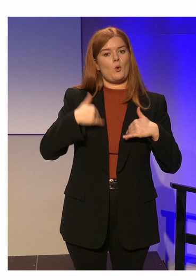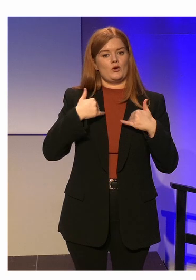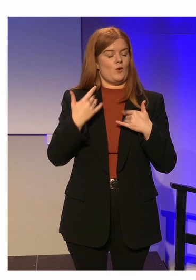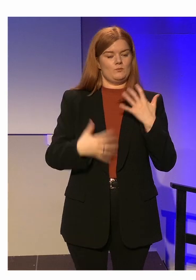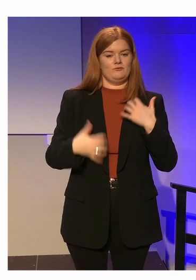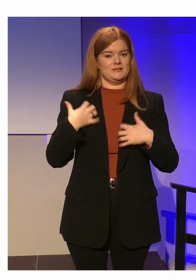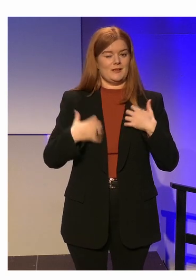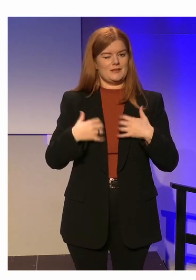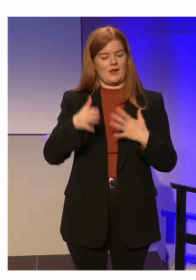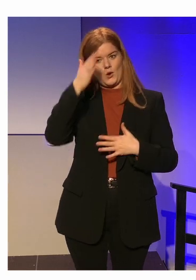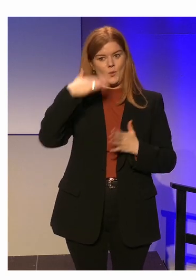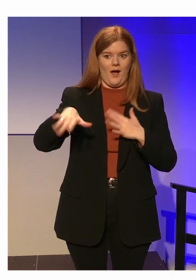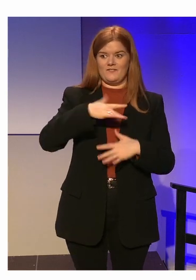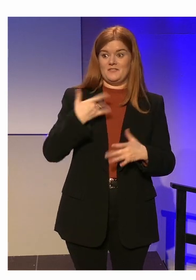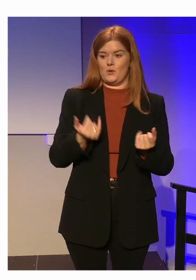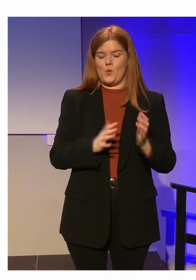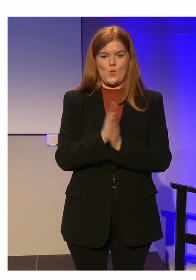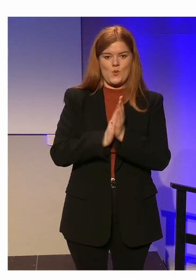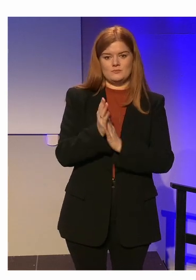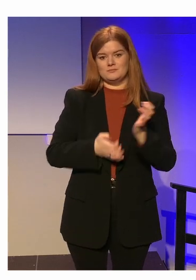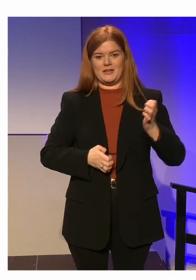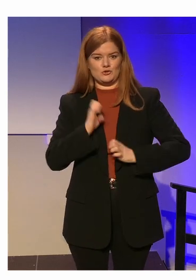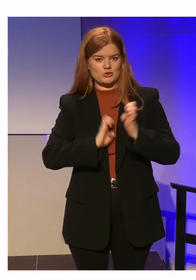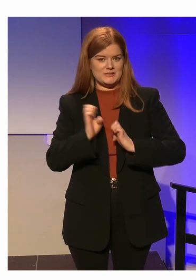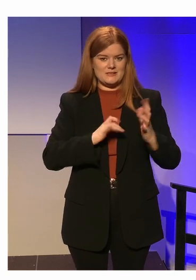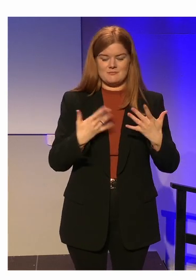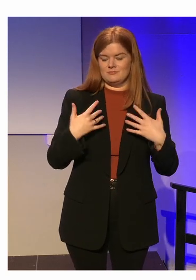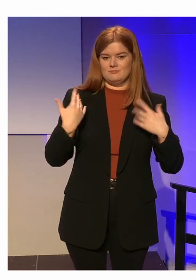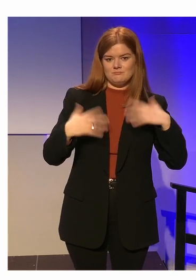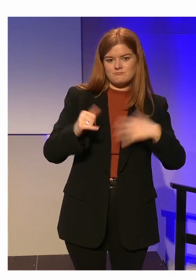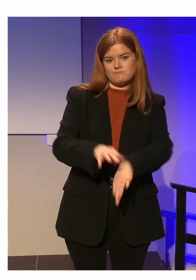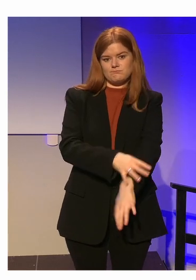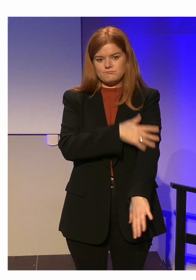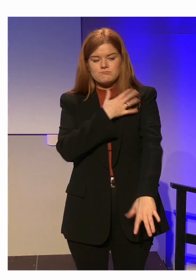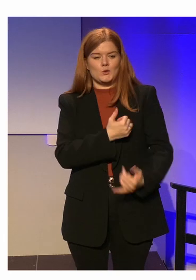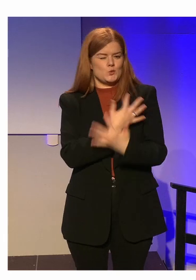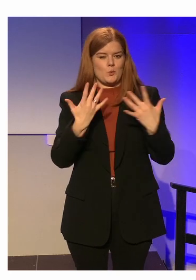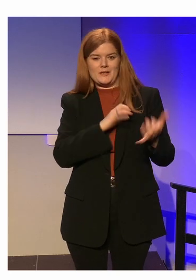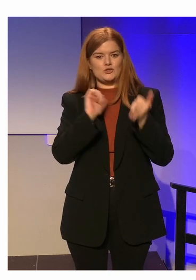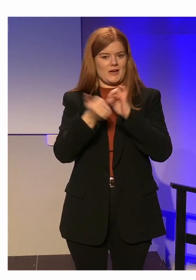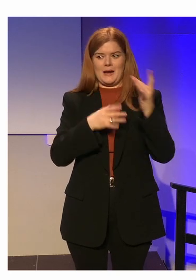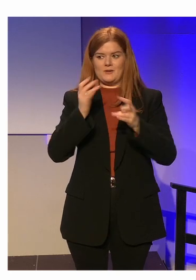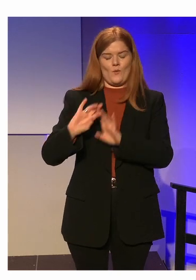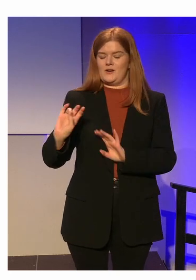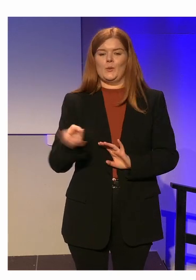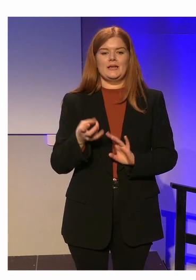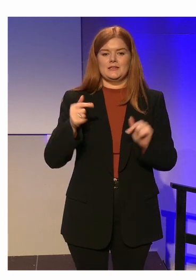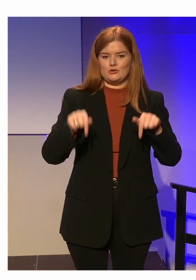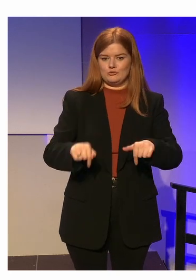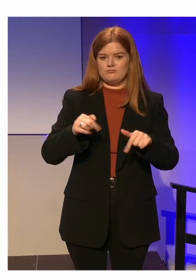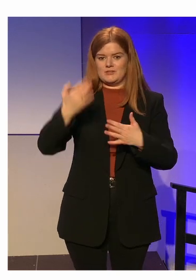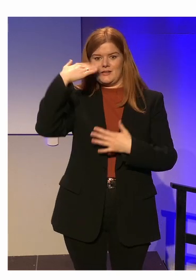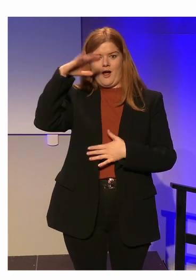so exciting. I know we all feel really energized by the incredible changes that have happened so quickly here